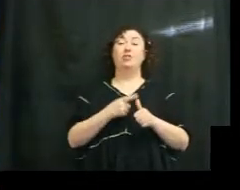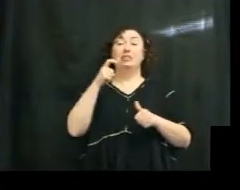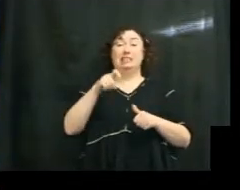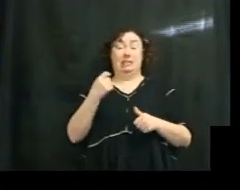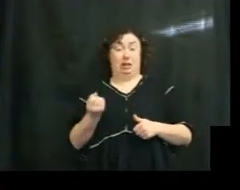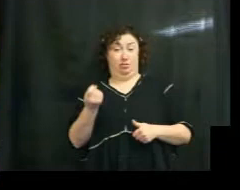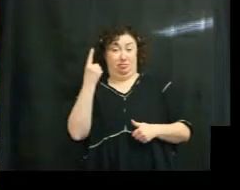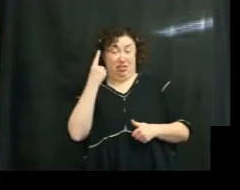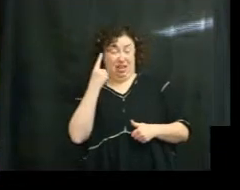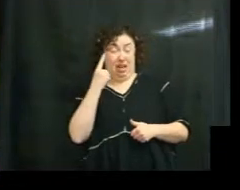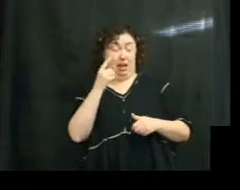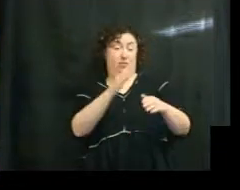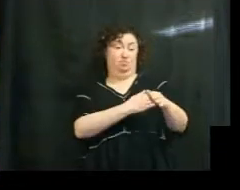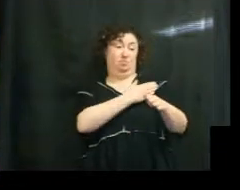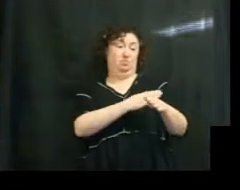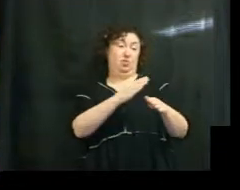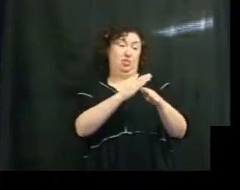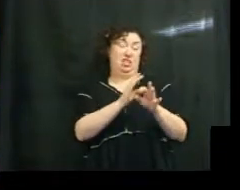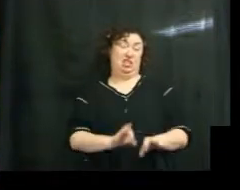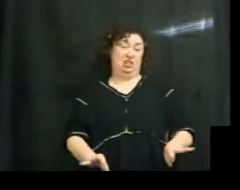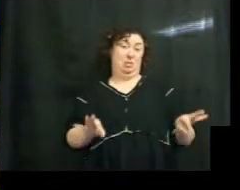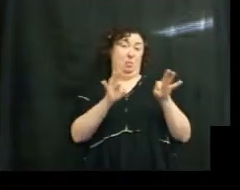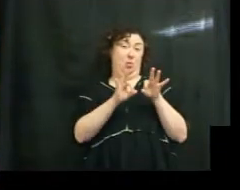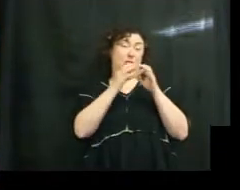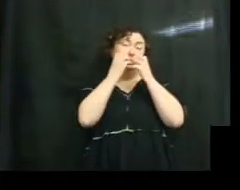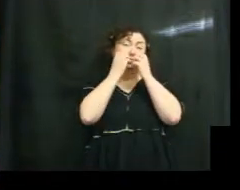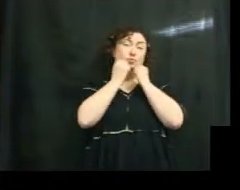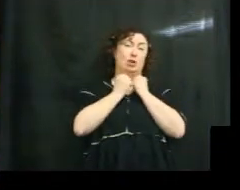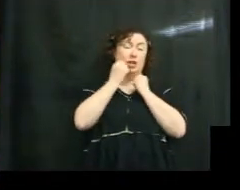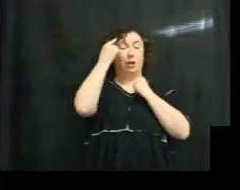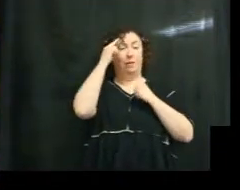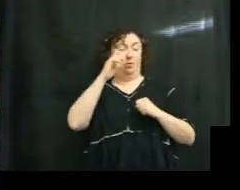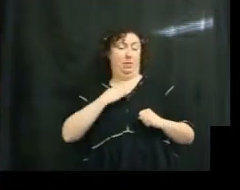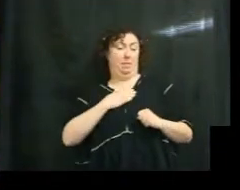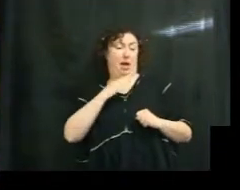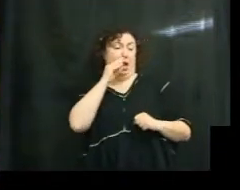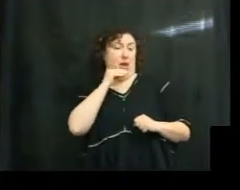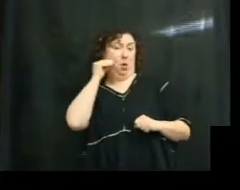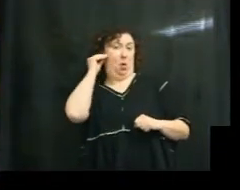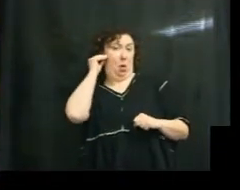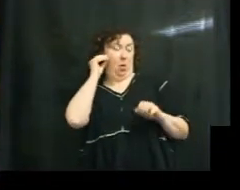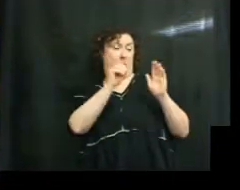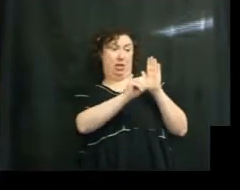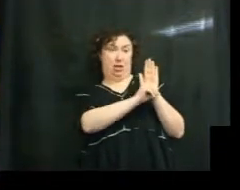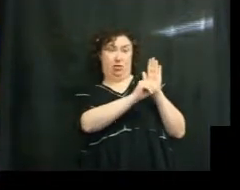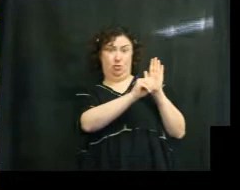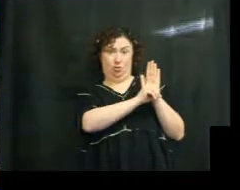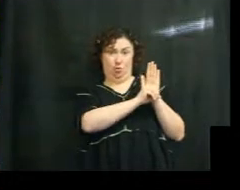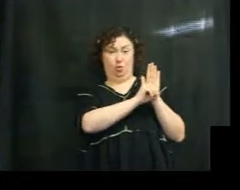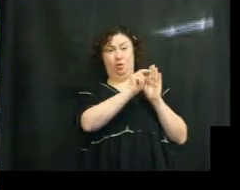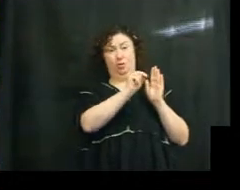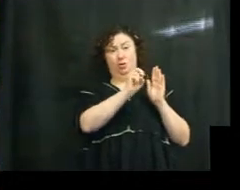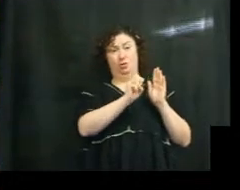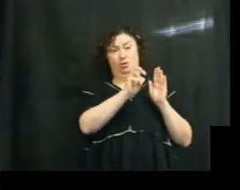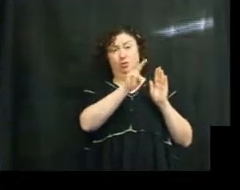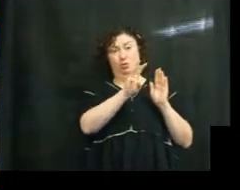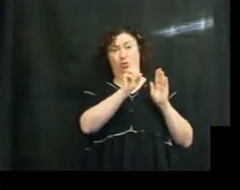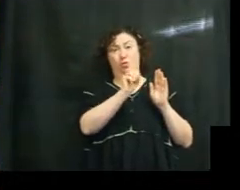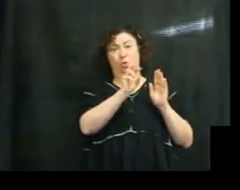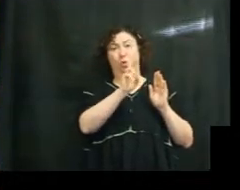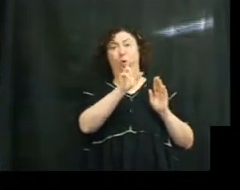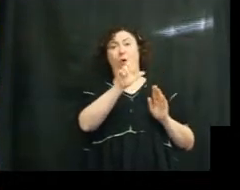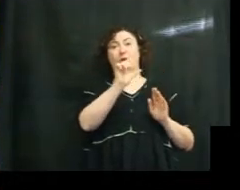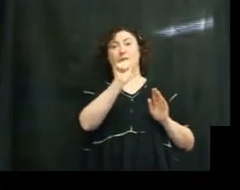hometown, my great inspiration. I grew up in a neighborhood in New Orleans called Tremé.